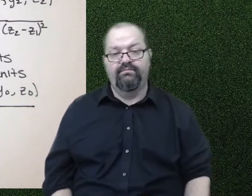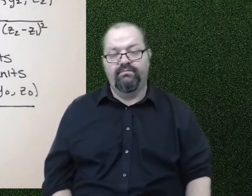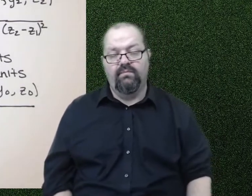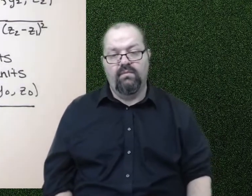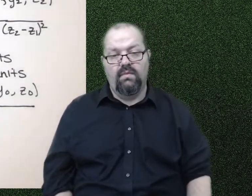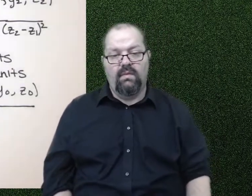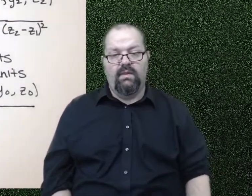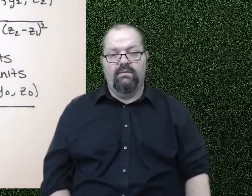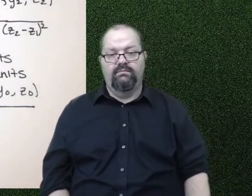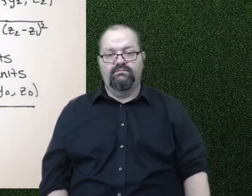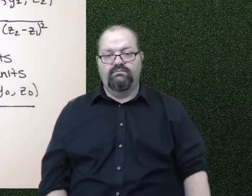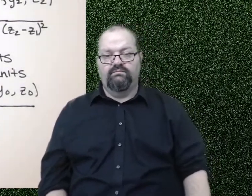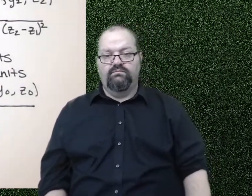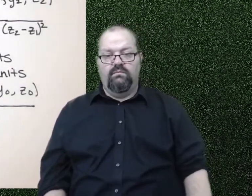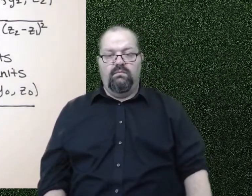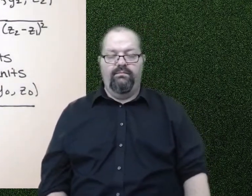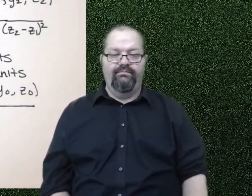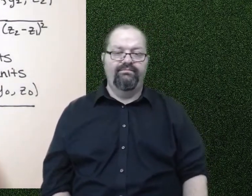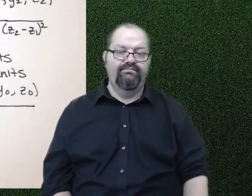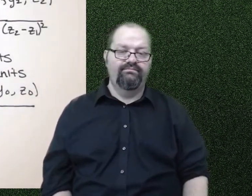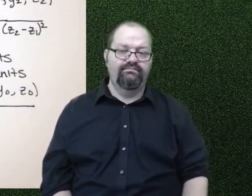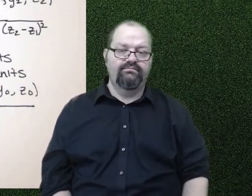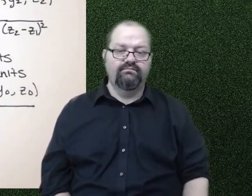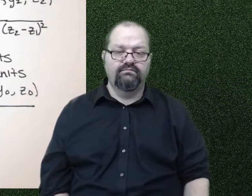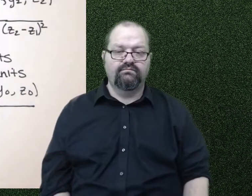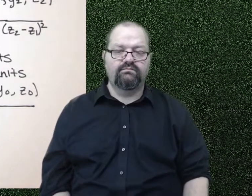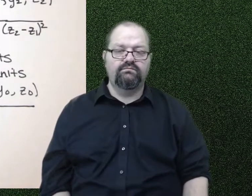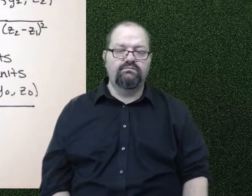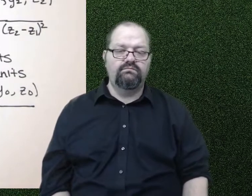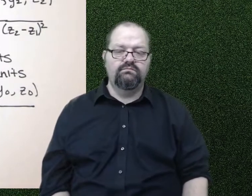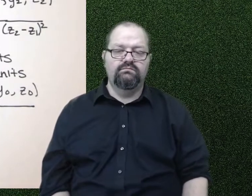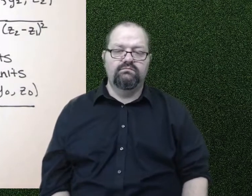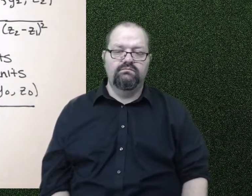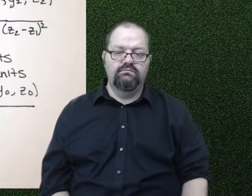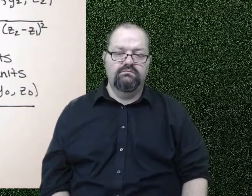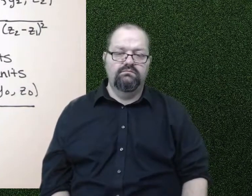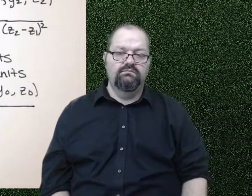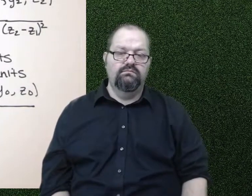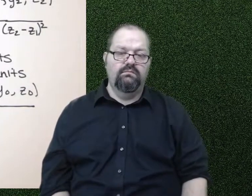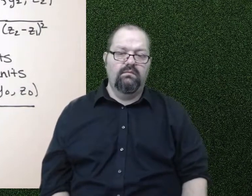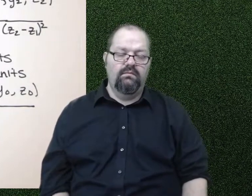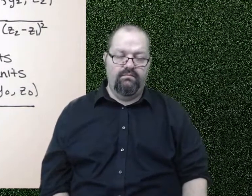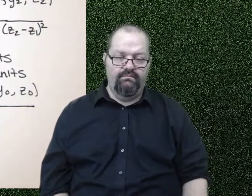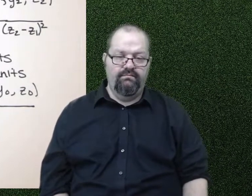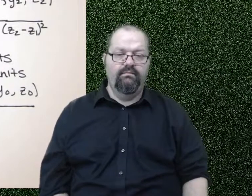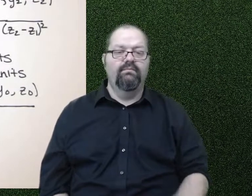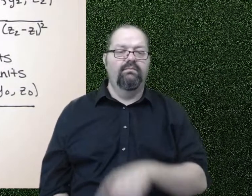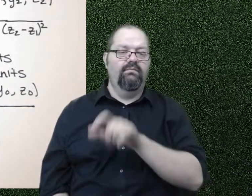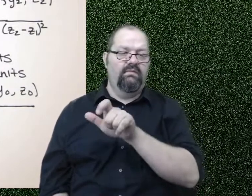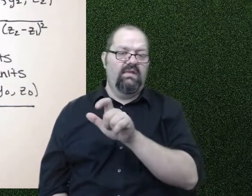sphere. Let's draw it like this. There's x naught, y naught, z naught.